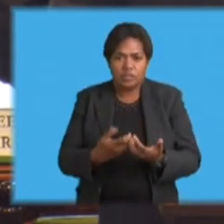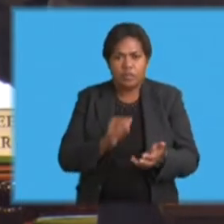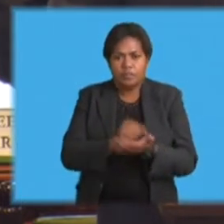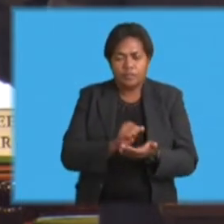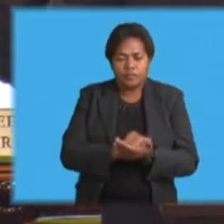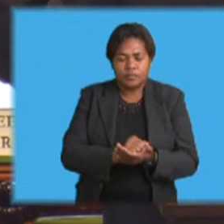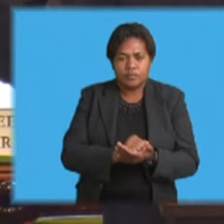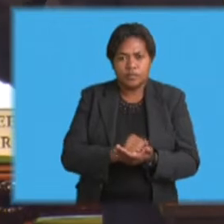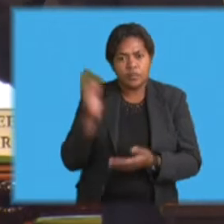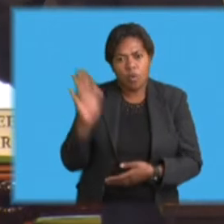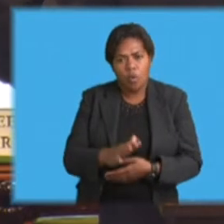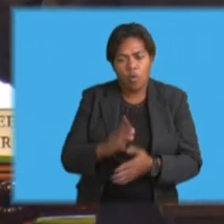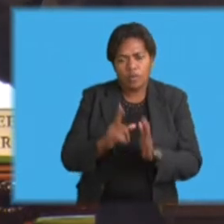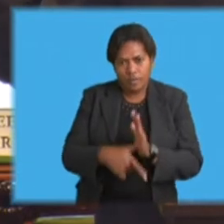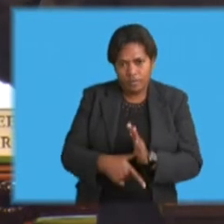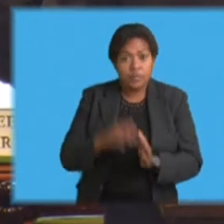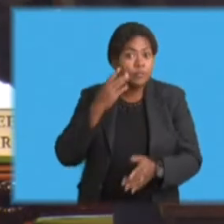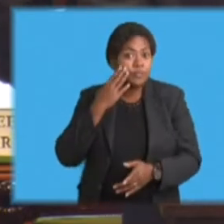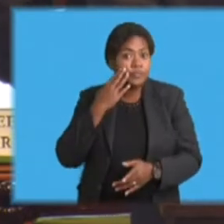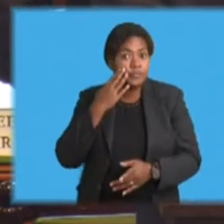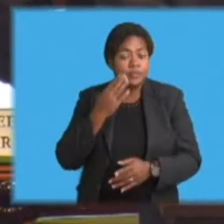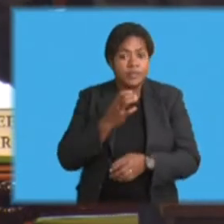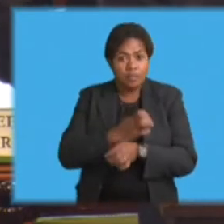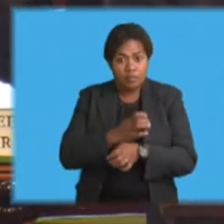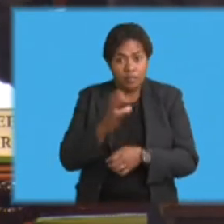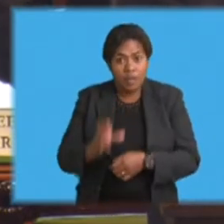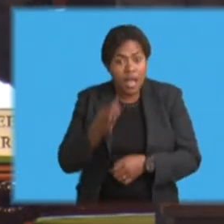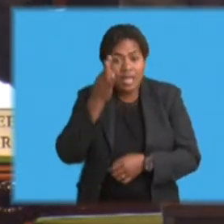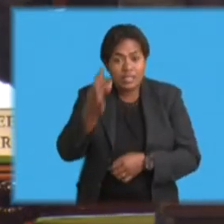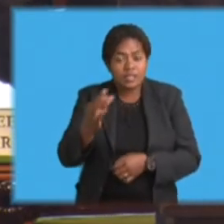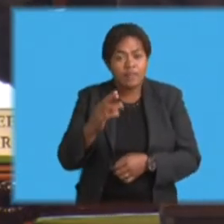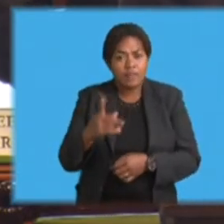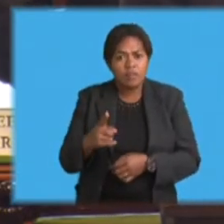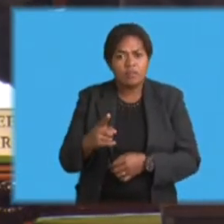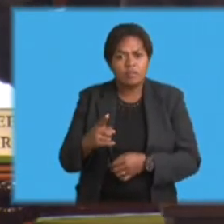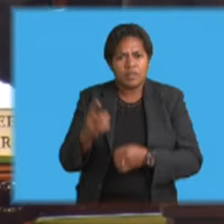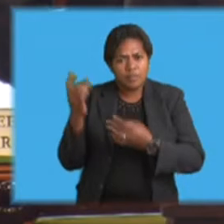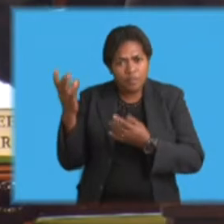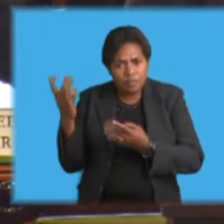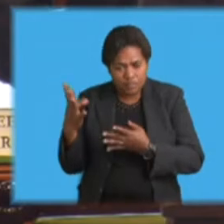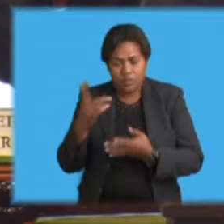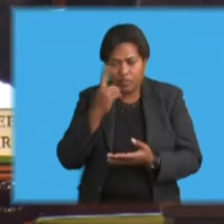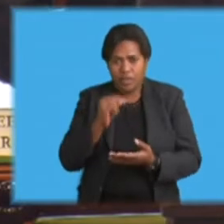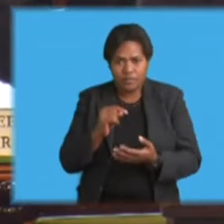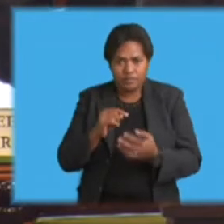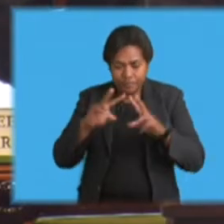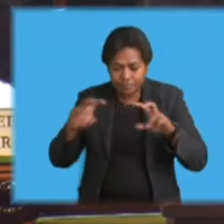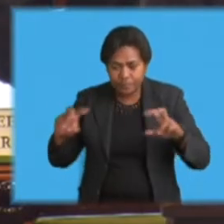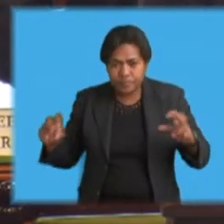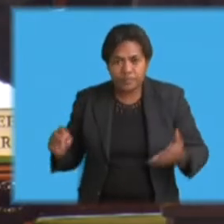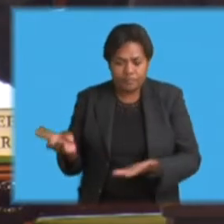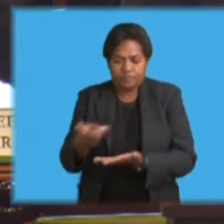times. So that when employers ask for people with a certain skill set, we would go into this database and give them a list of people that